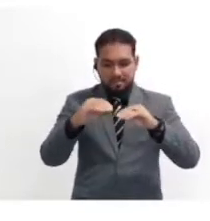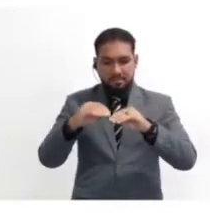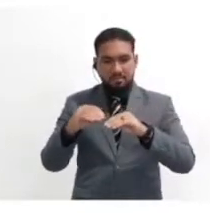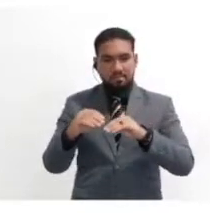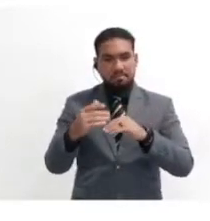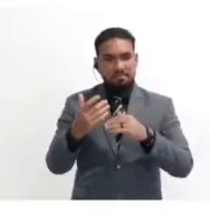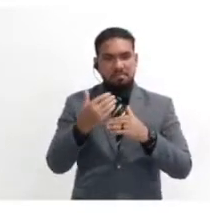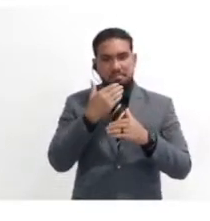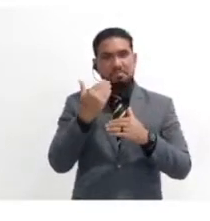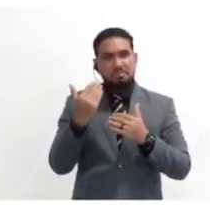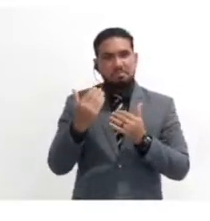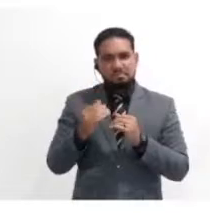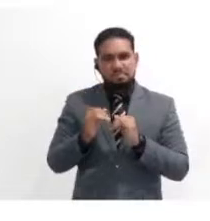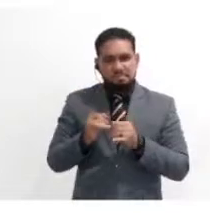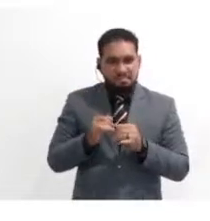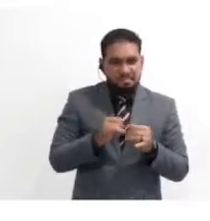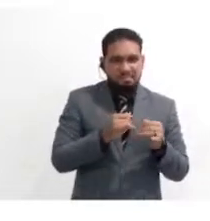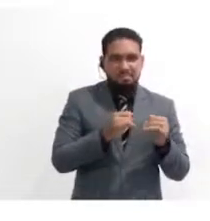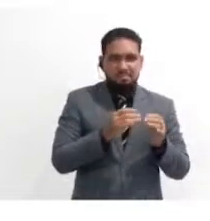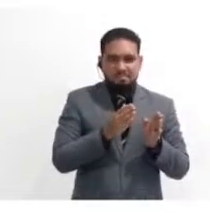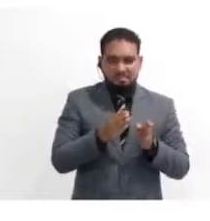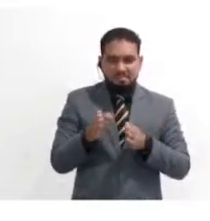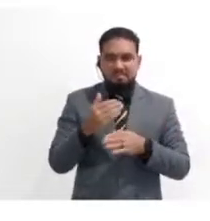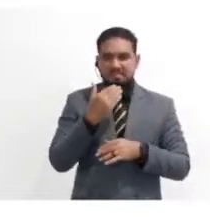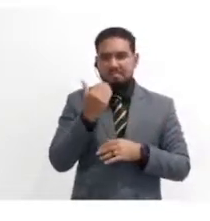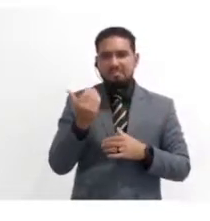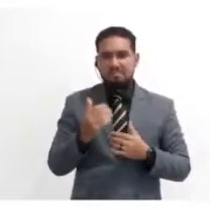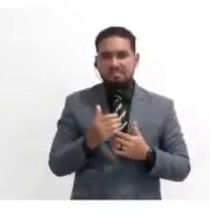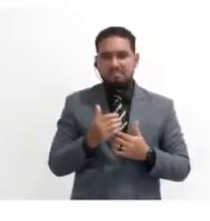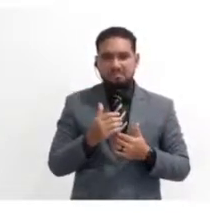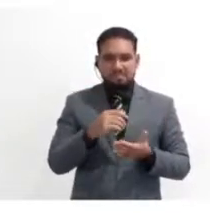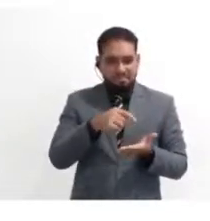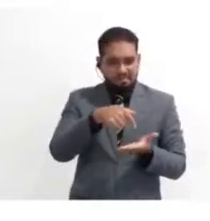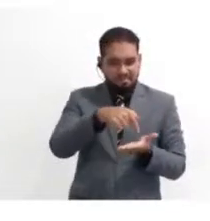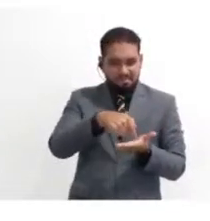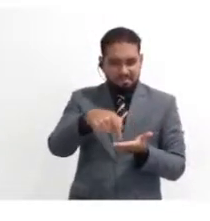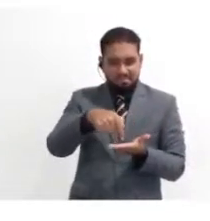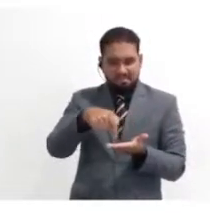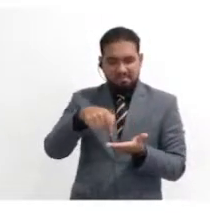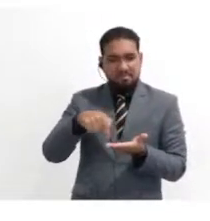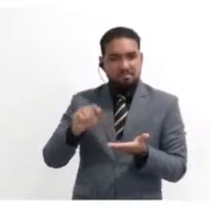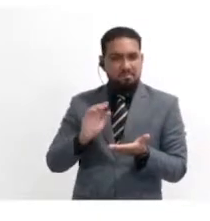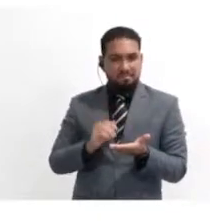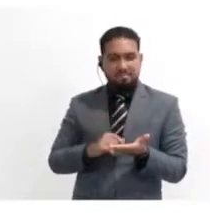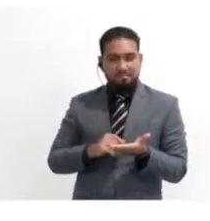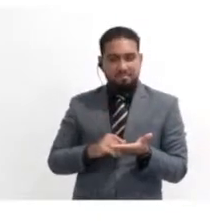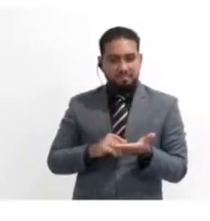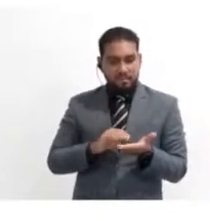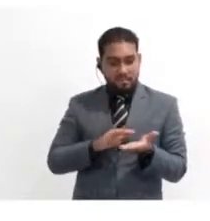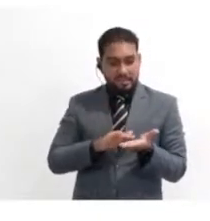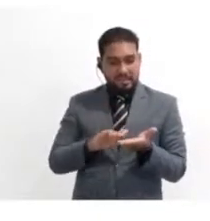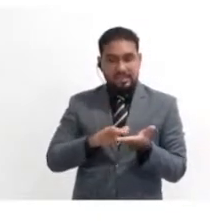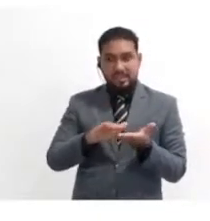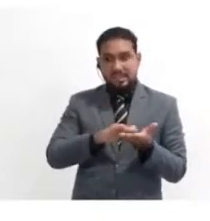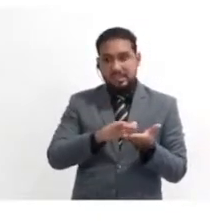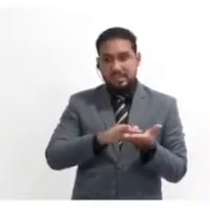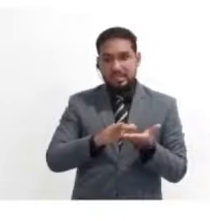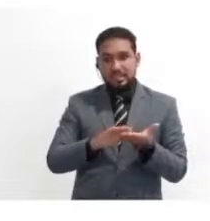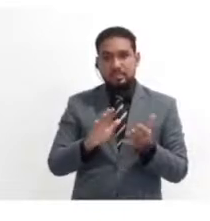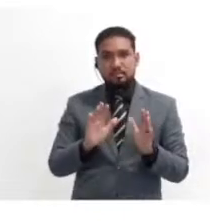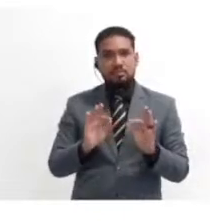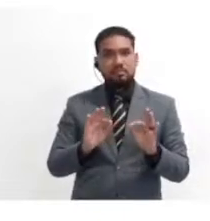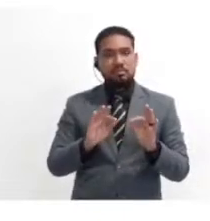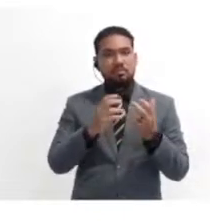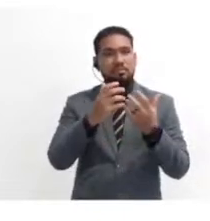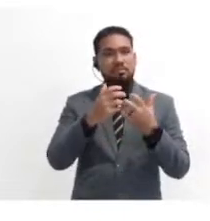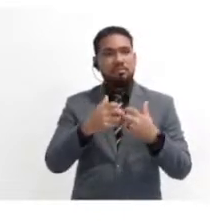of what we call mold array process, where we mold over many packages and then later singulate them.